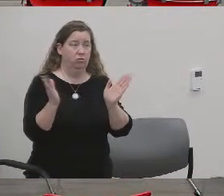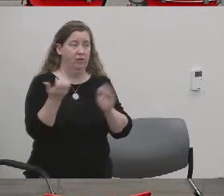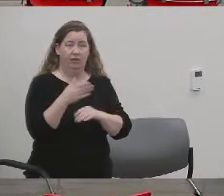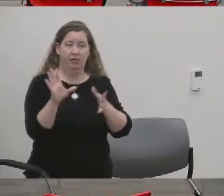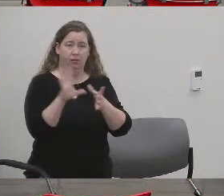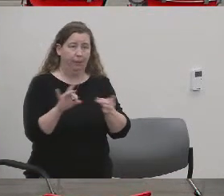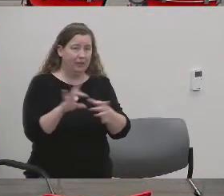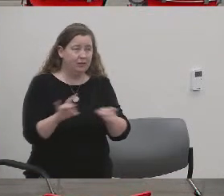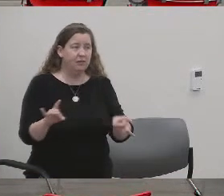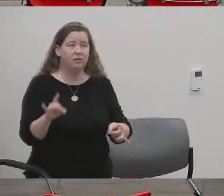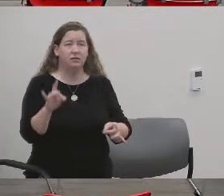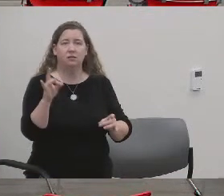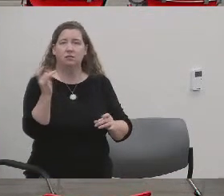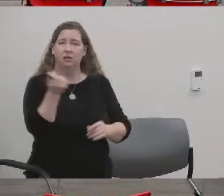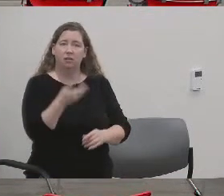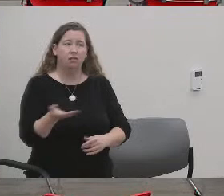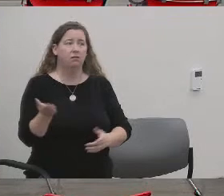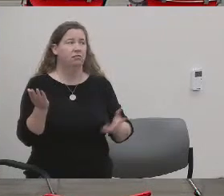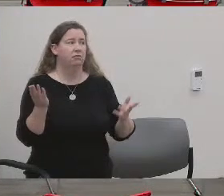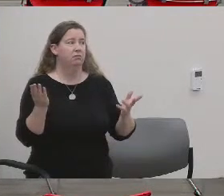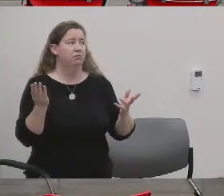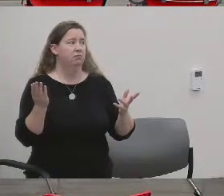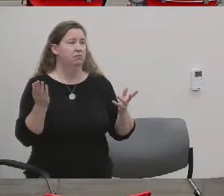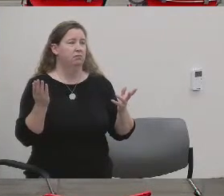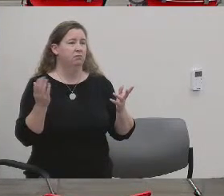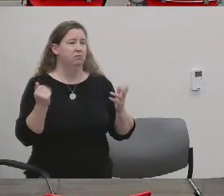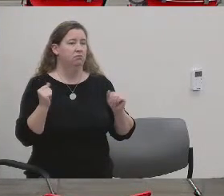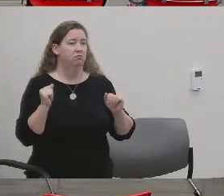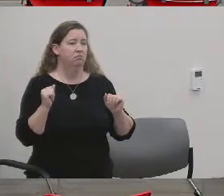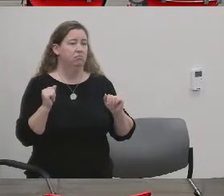comments from our board?